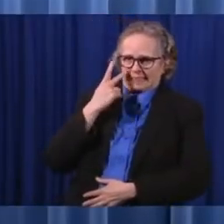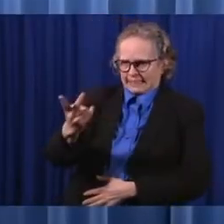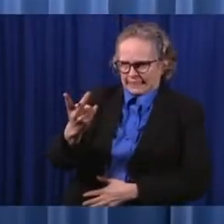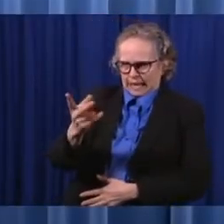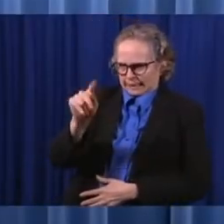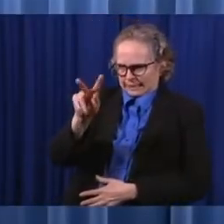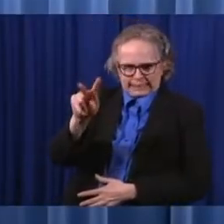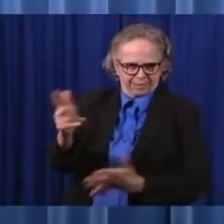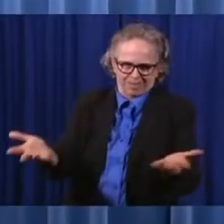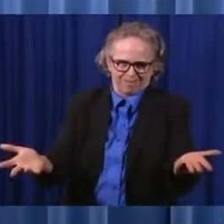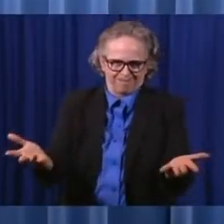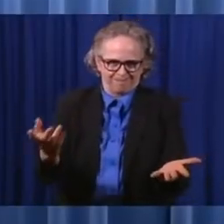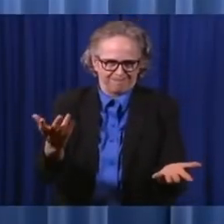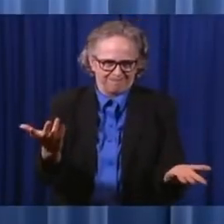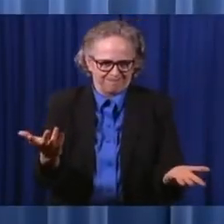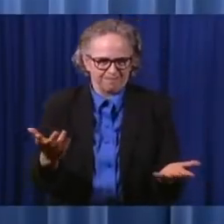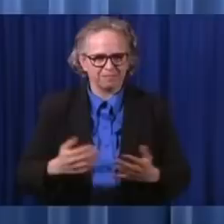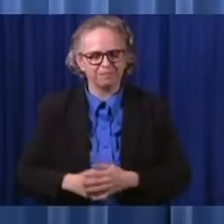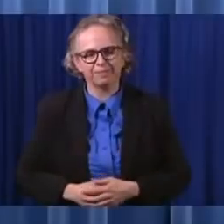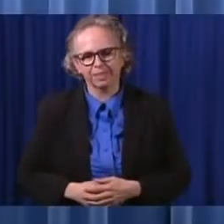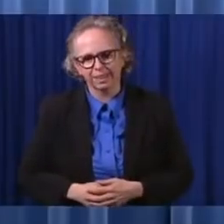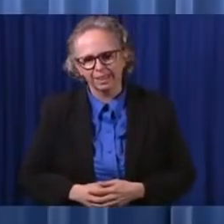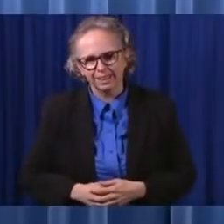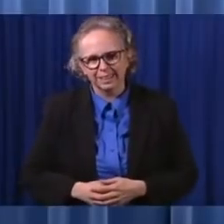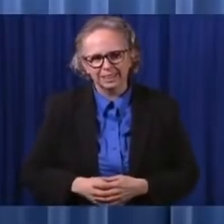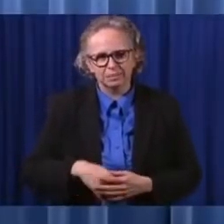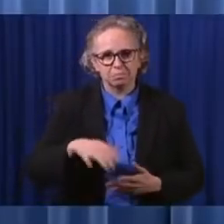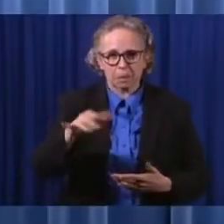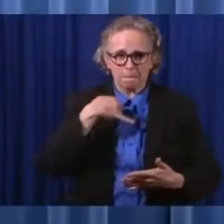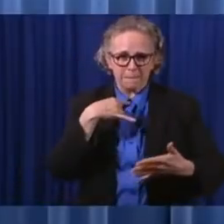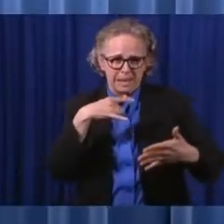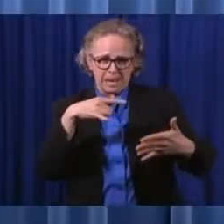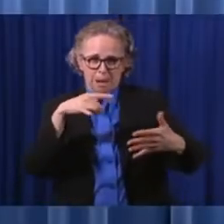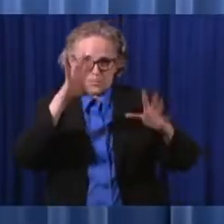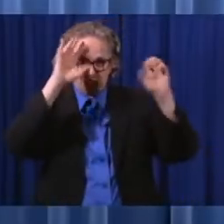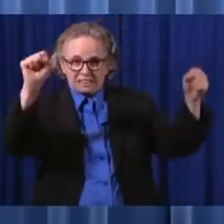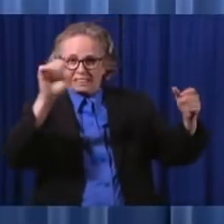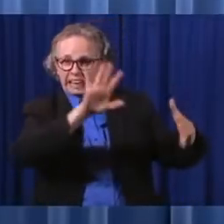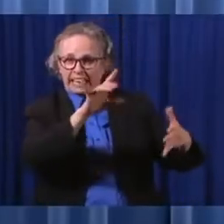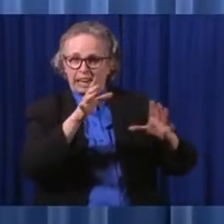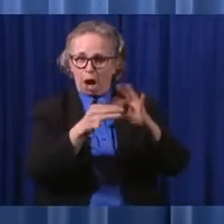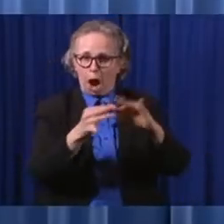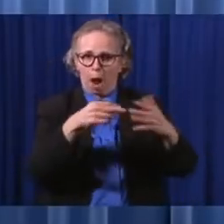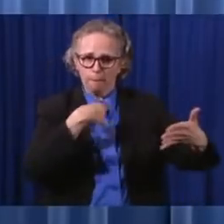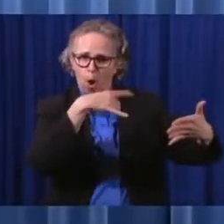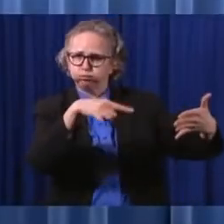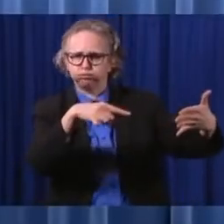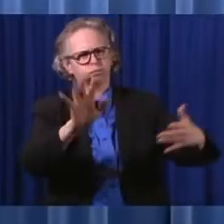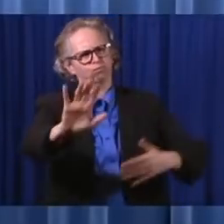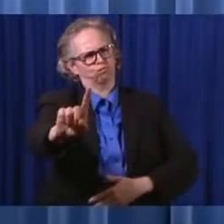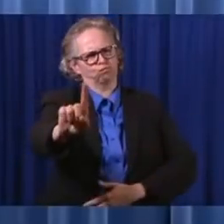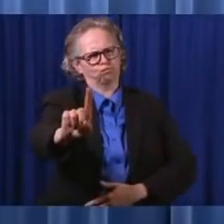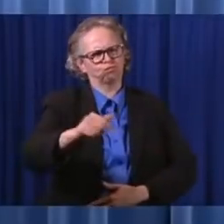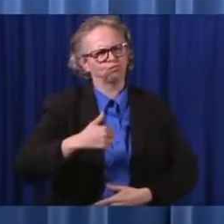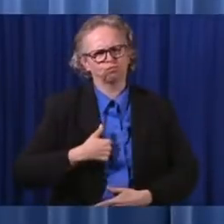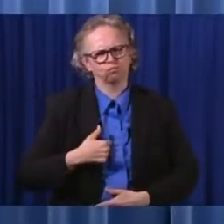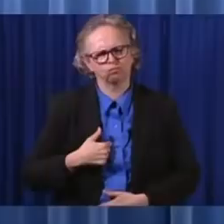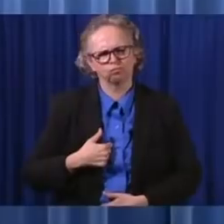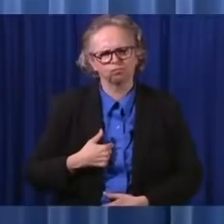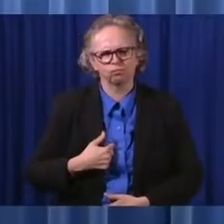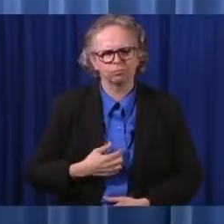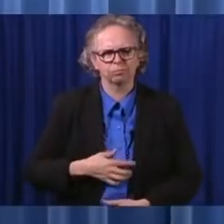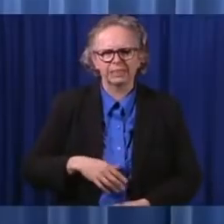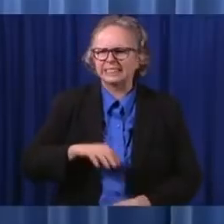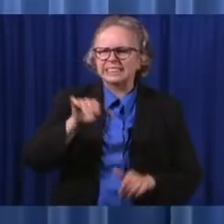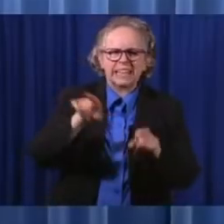I'm not going to critique every single thing the President of the United States does. I'm not going to critique what my fellow governors do. I'm not